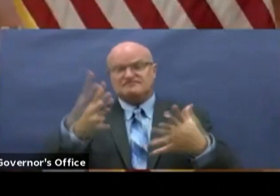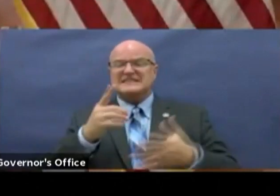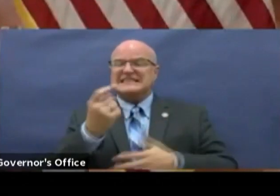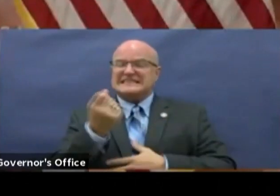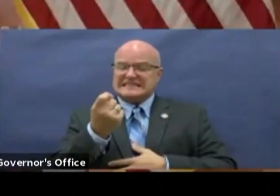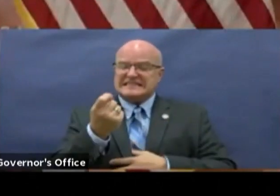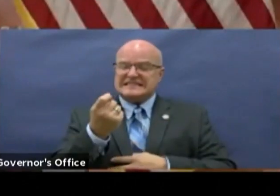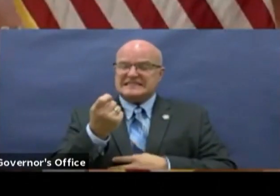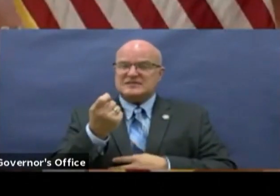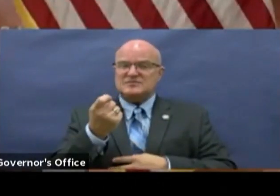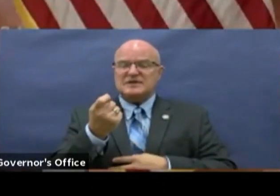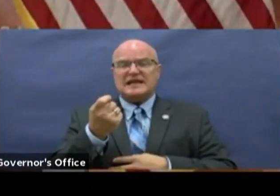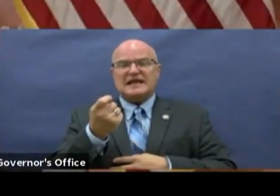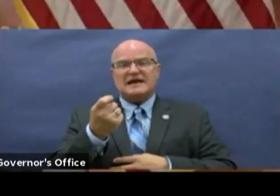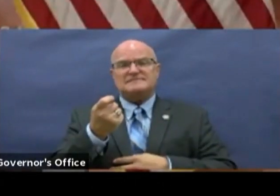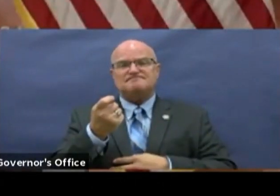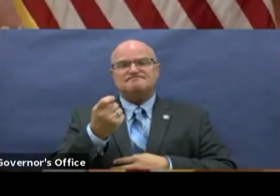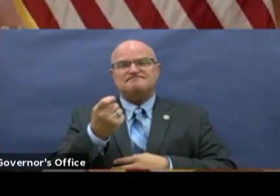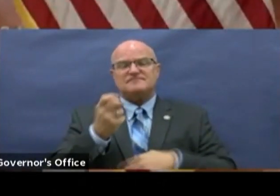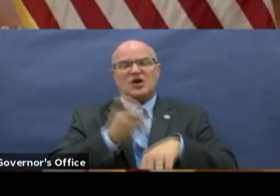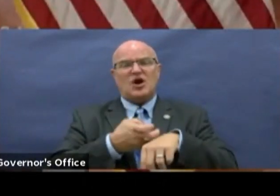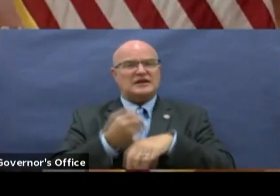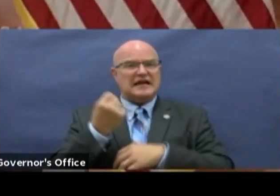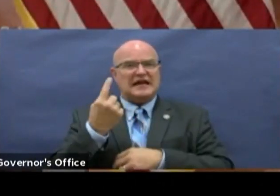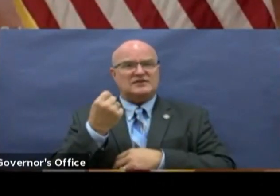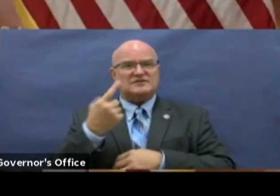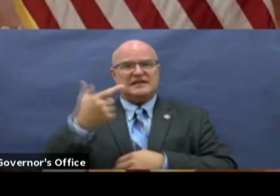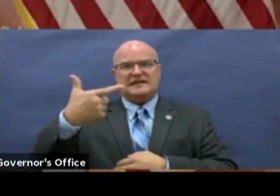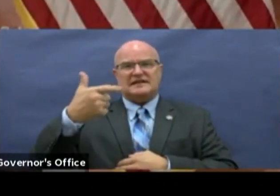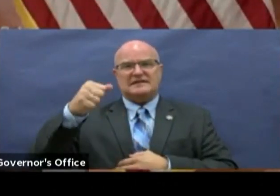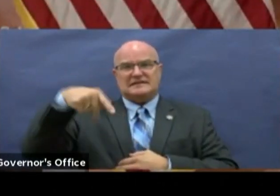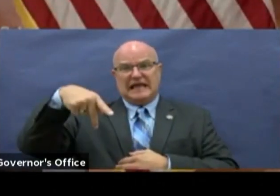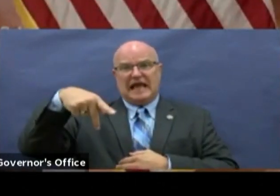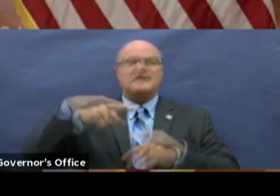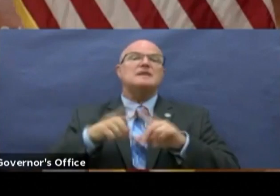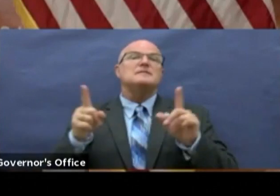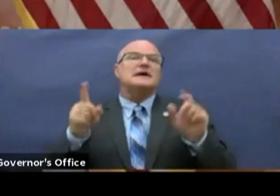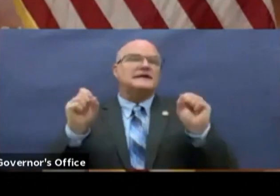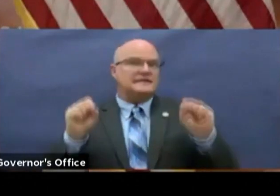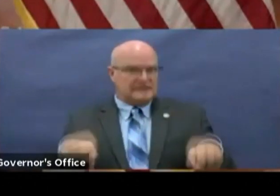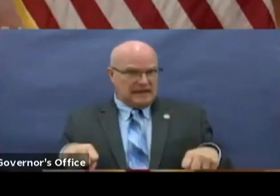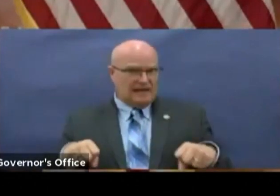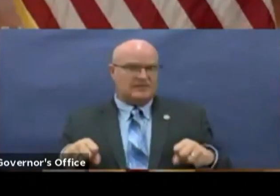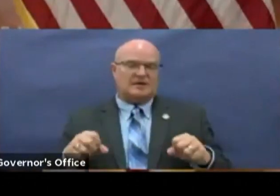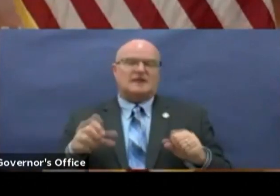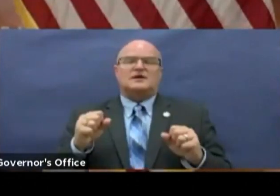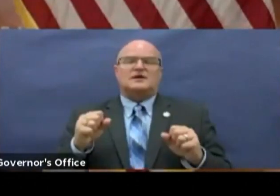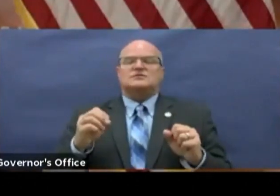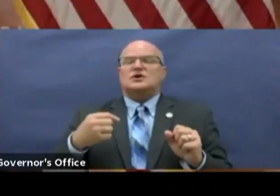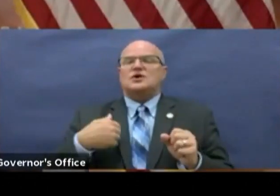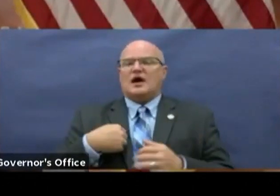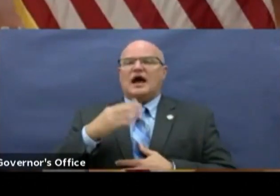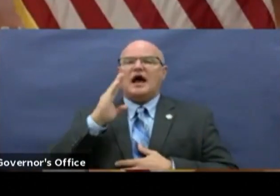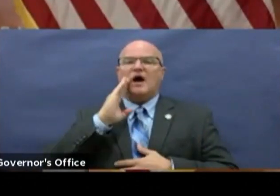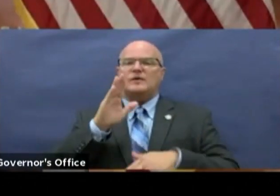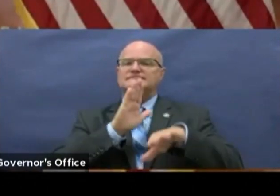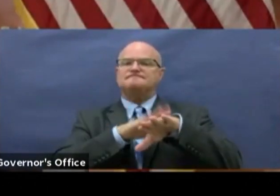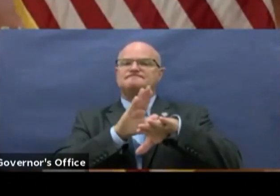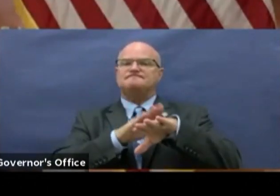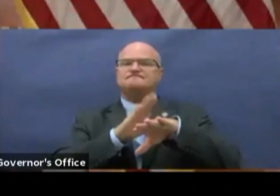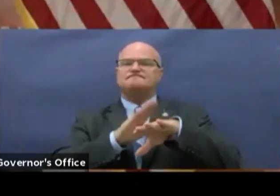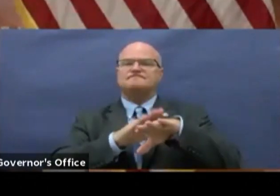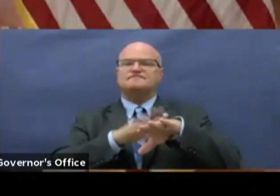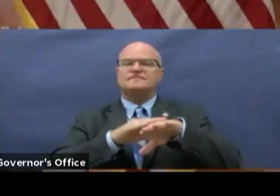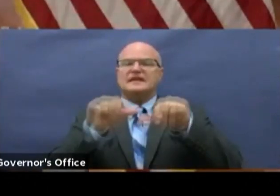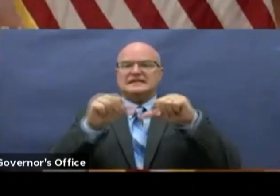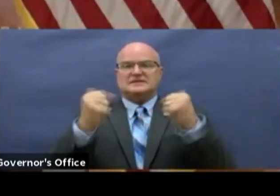bit hard to understand a gap, but there can be. And so I will alert